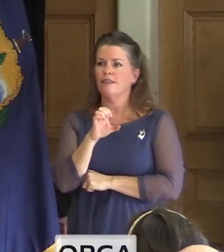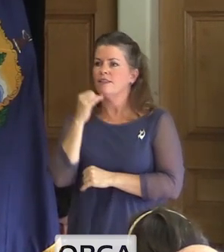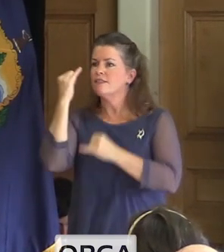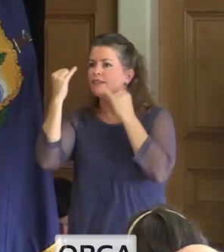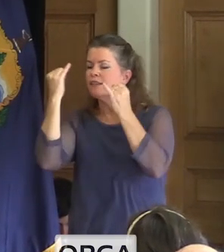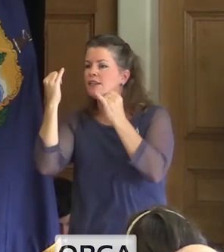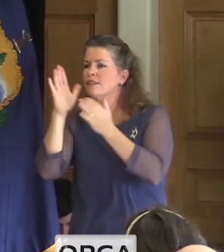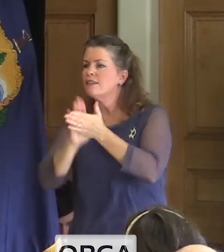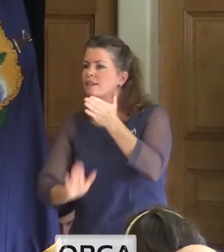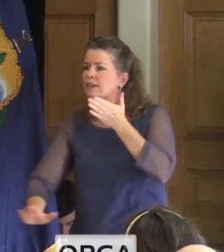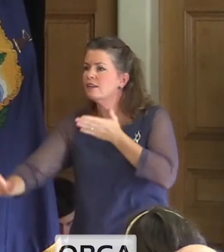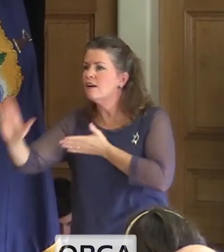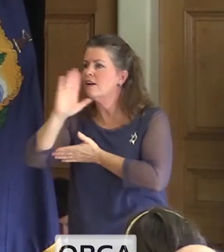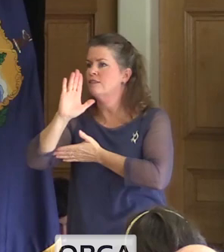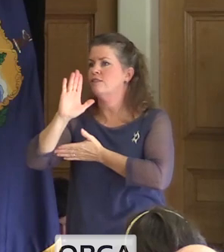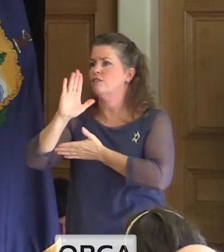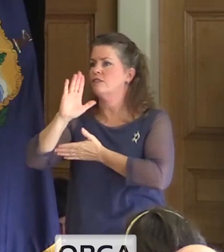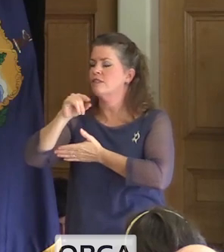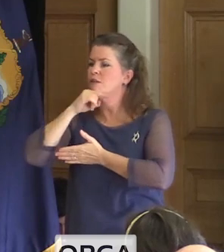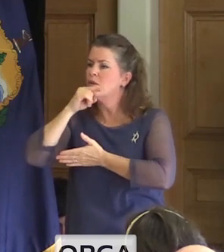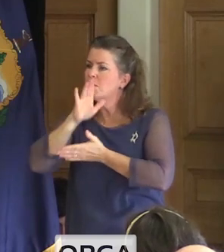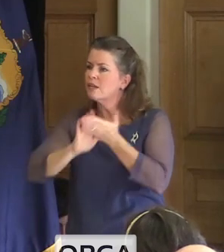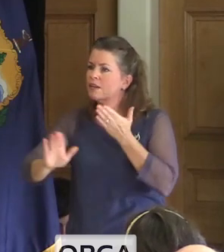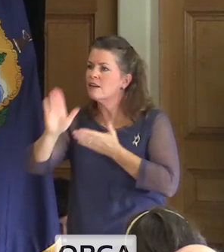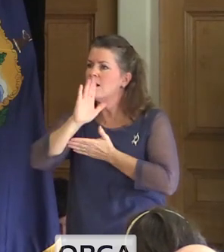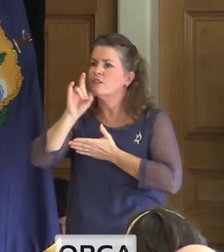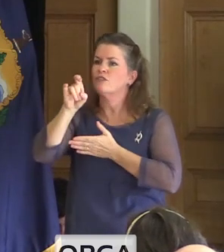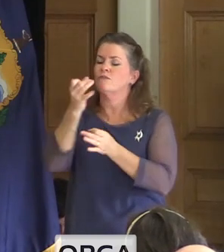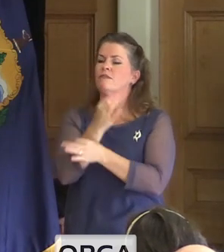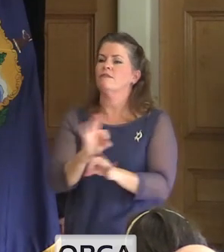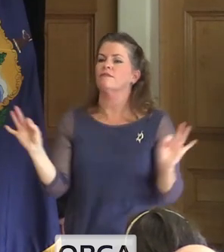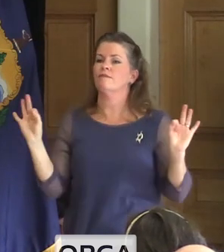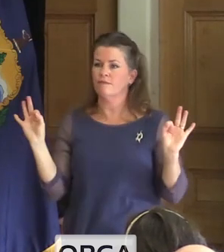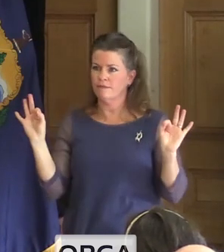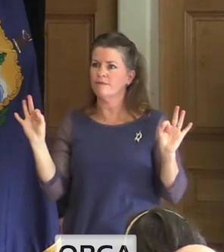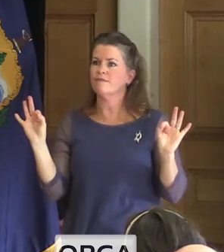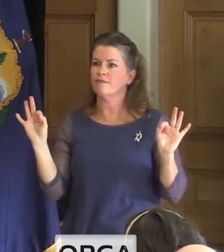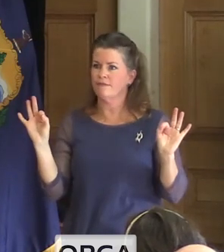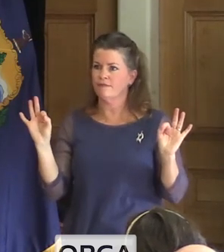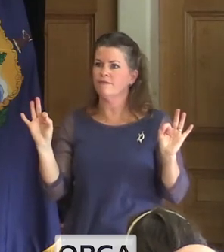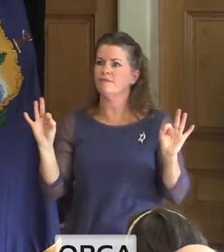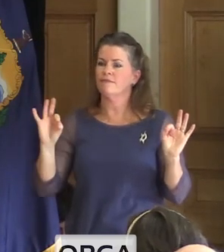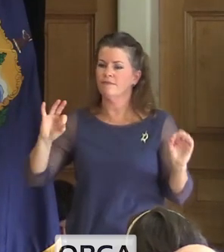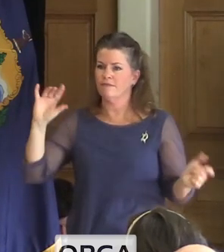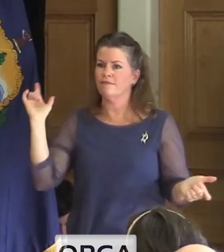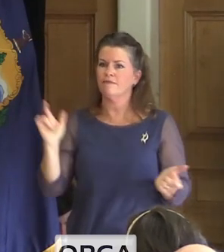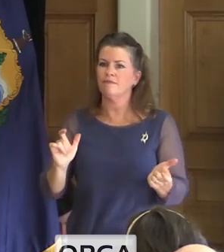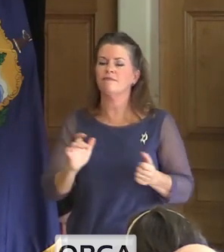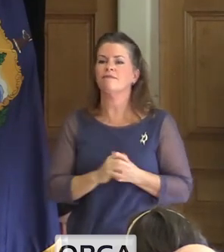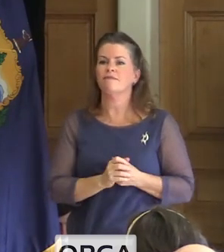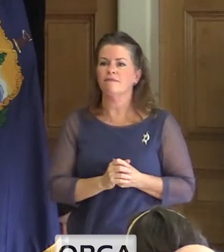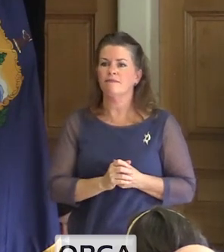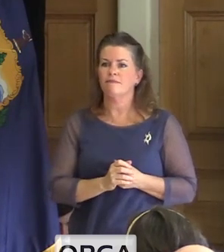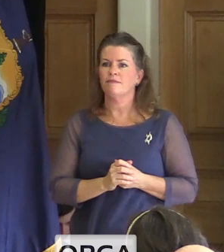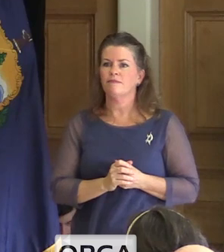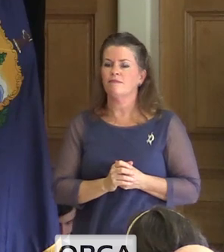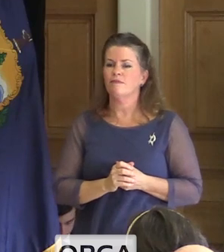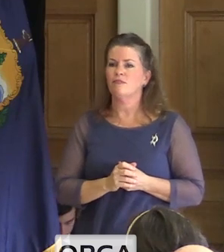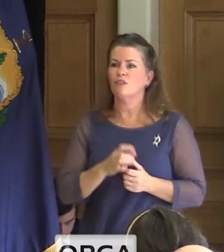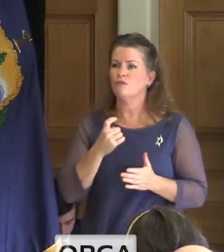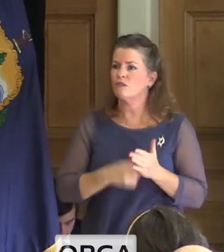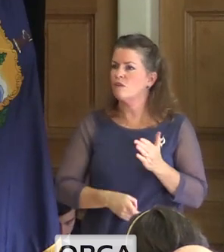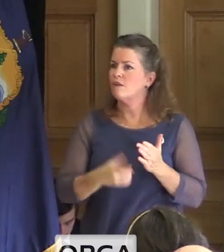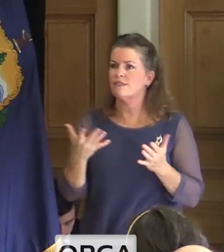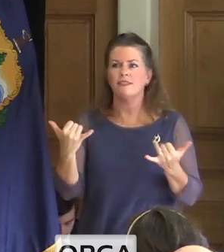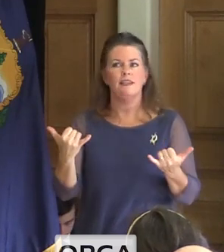and universities tuition-free and substantially reduce student debt is an idea whose time